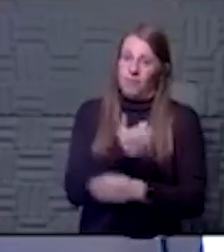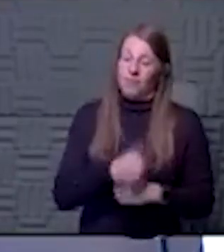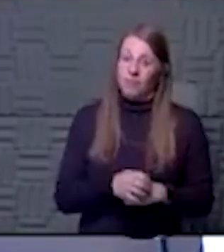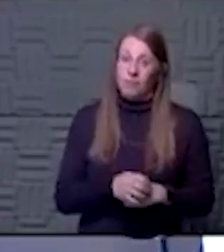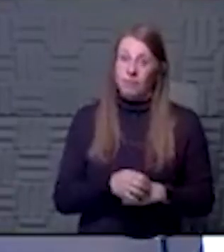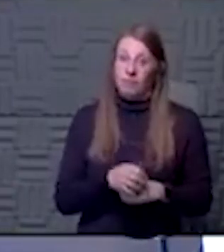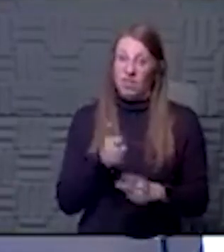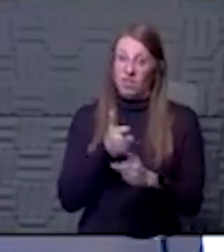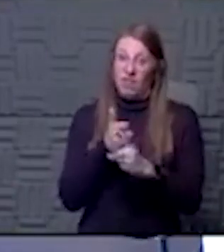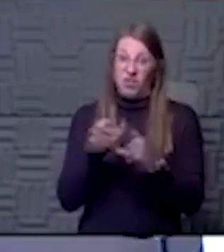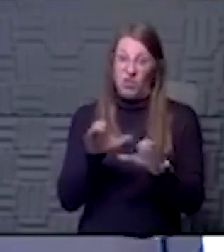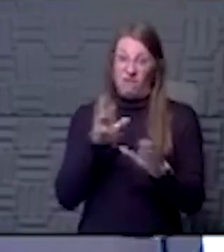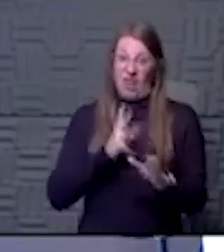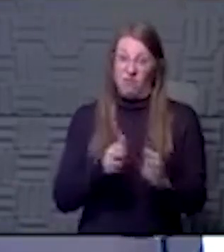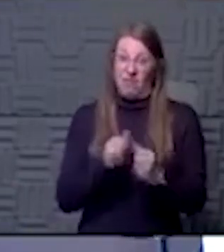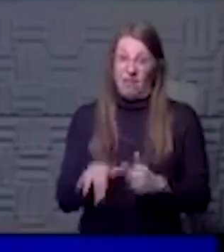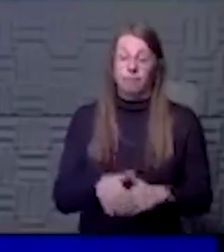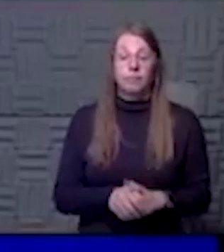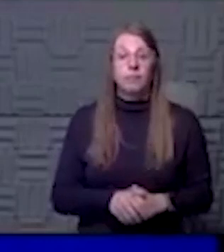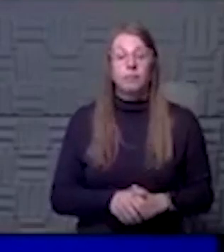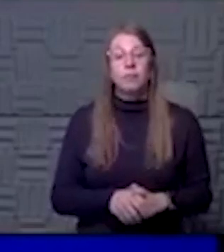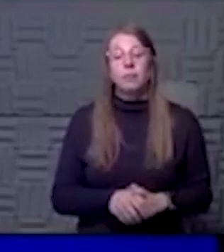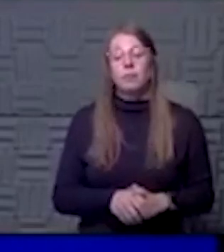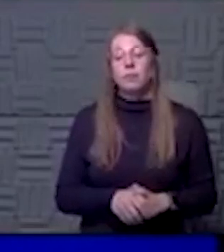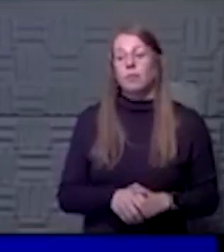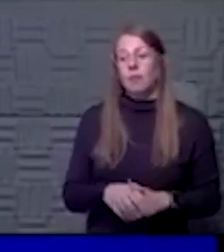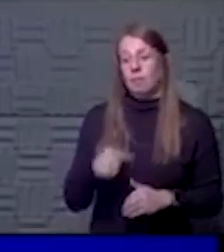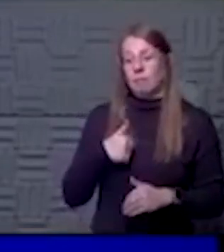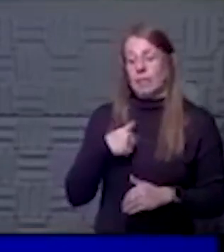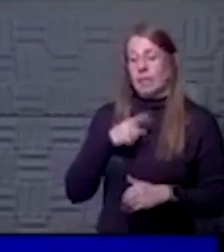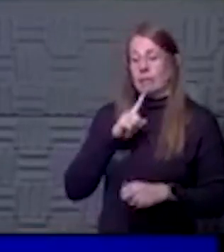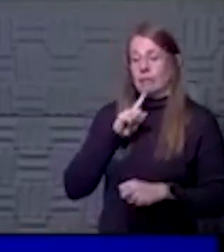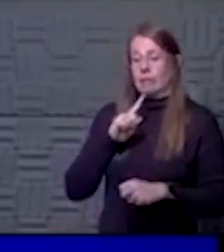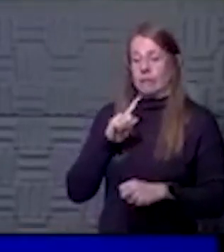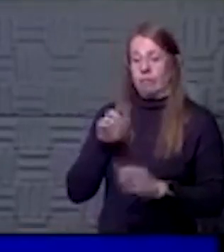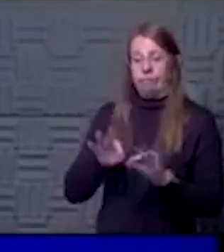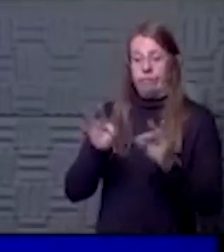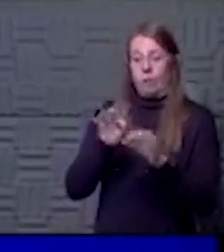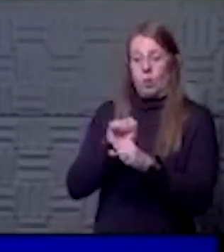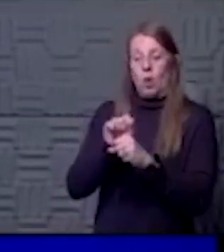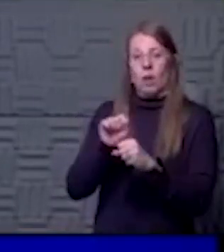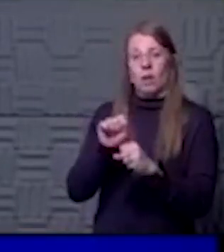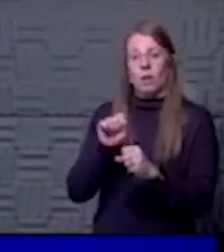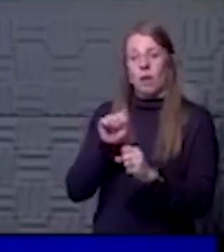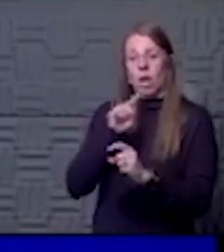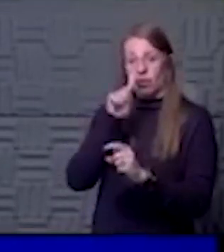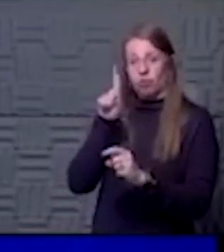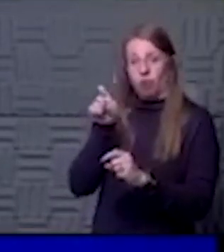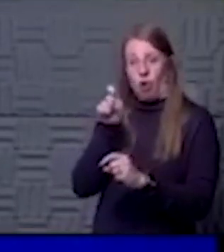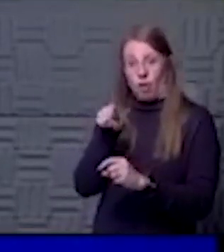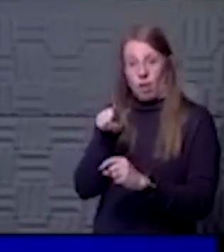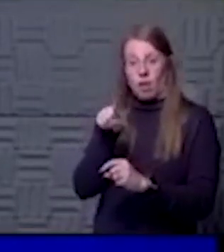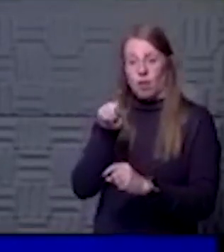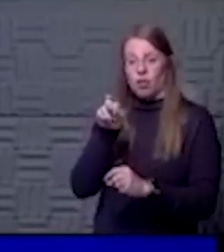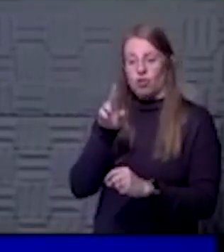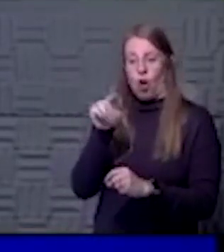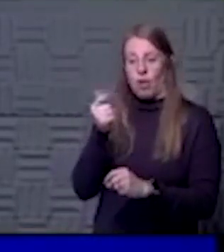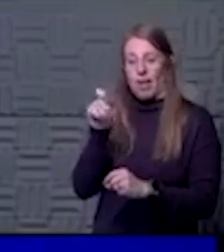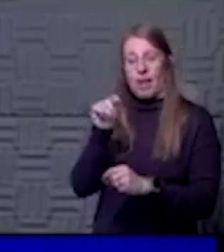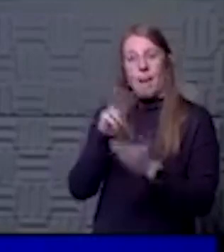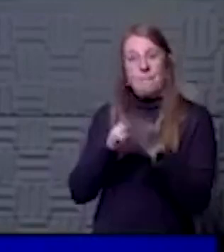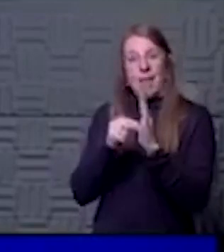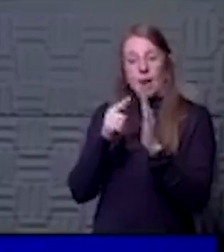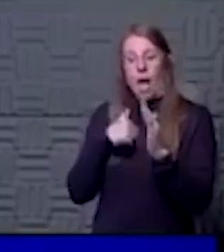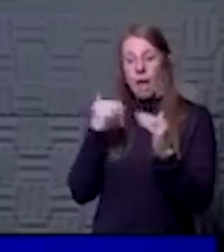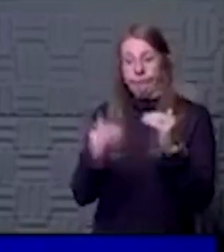okay with that. Isaac wants to know, I'm an essential worker by virtue of my job at Target. Would that put me near the front of the line? Okay,